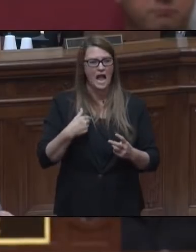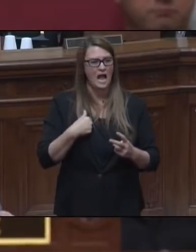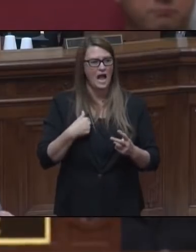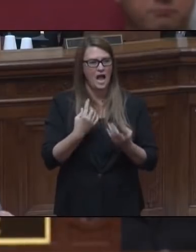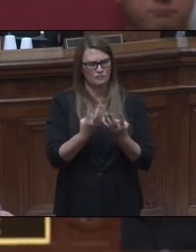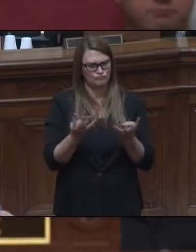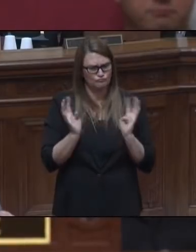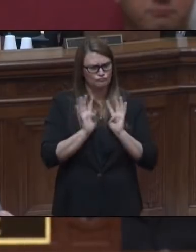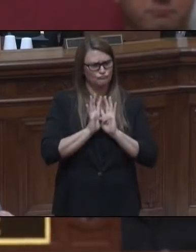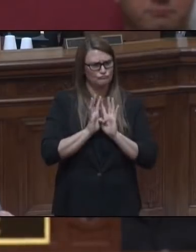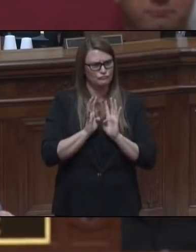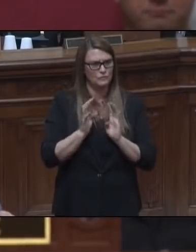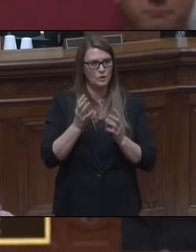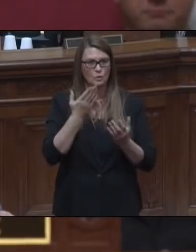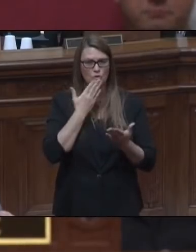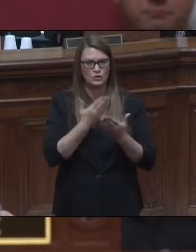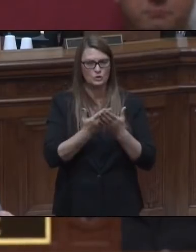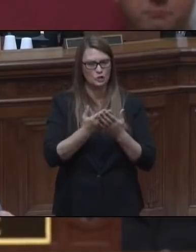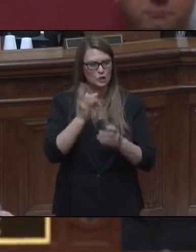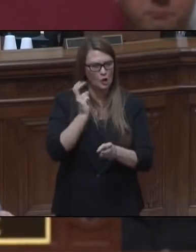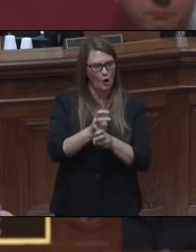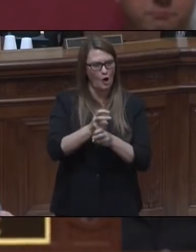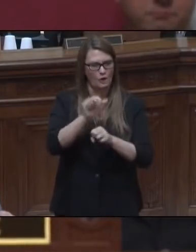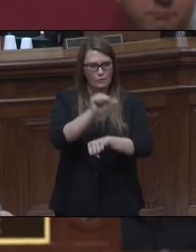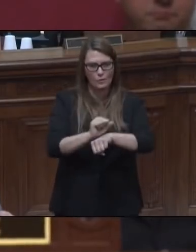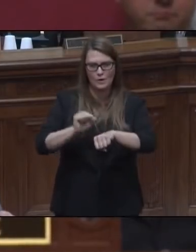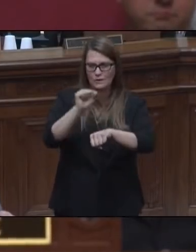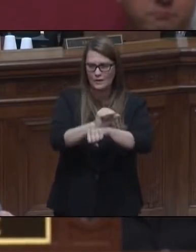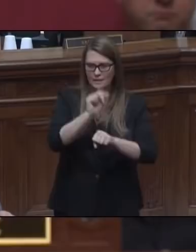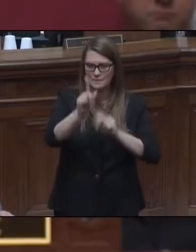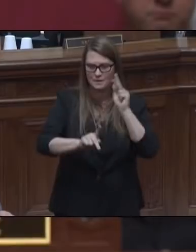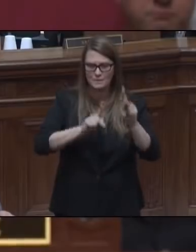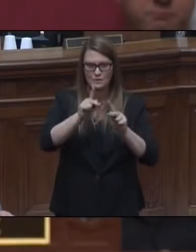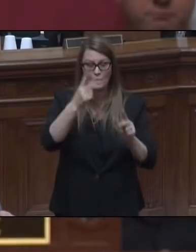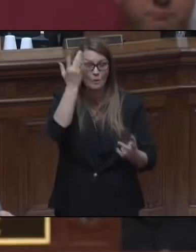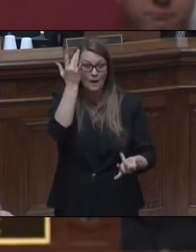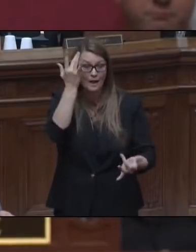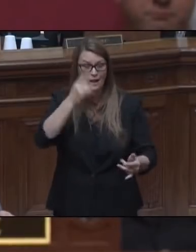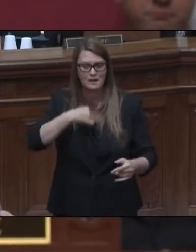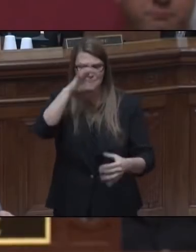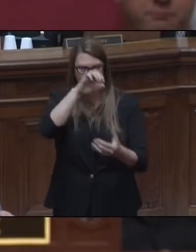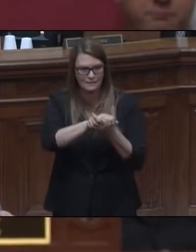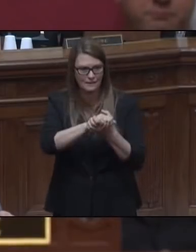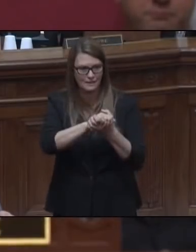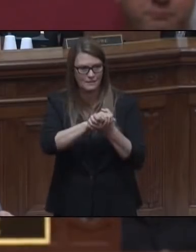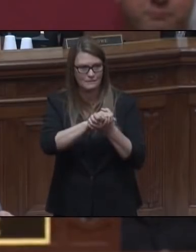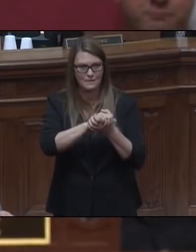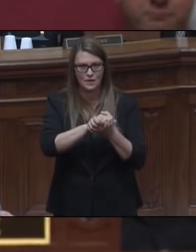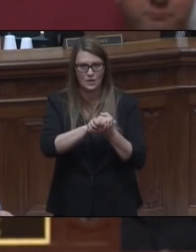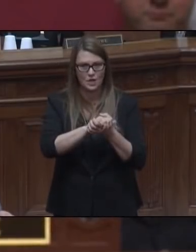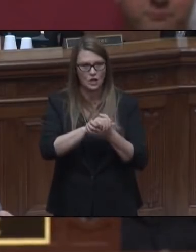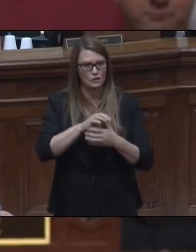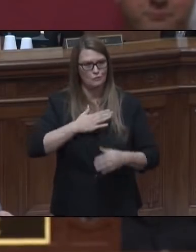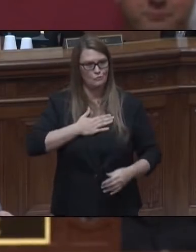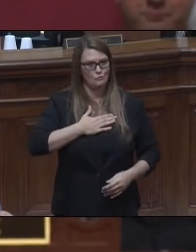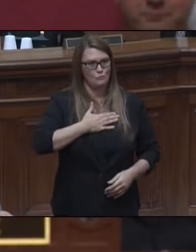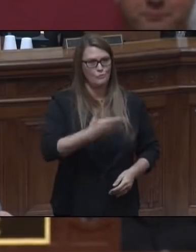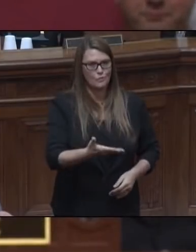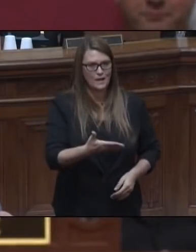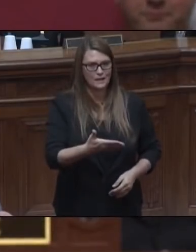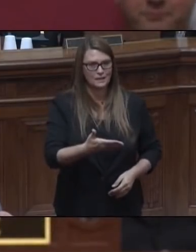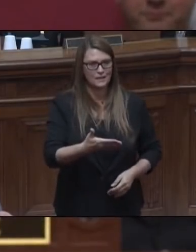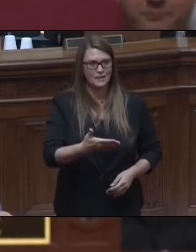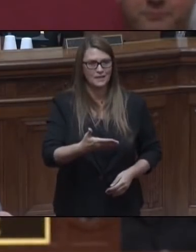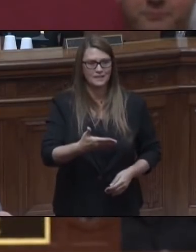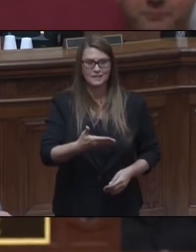with superstars because I'm a real believer. I am a real believer that absolutely if you're willing to share the